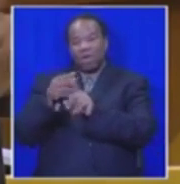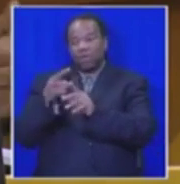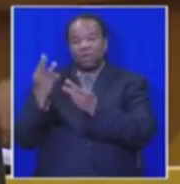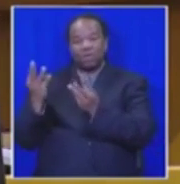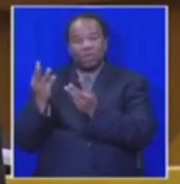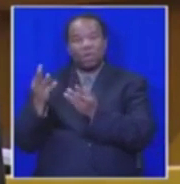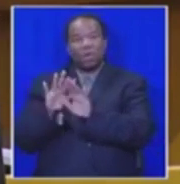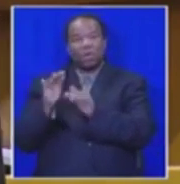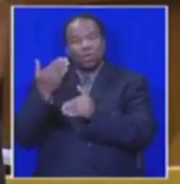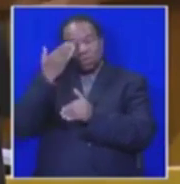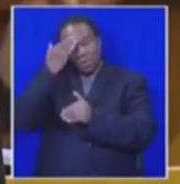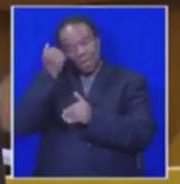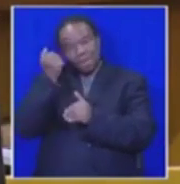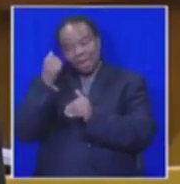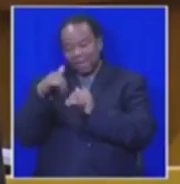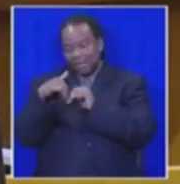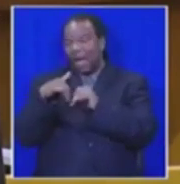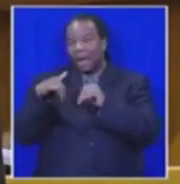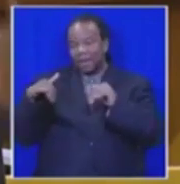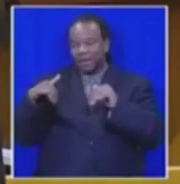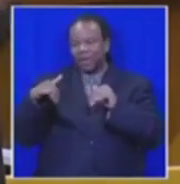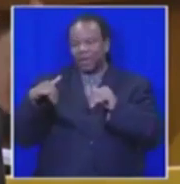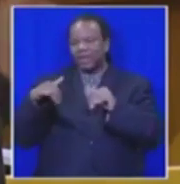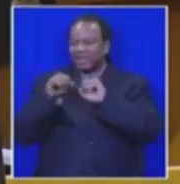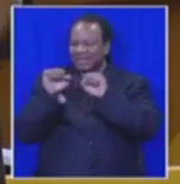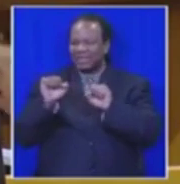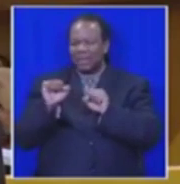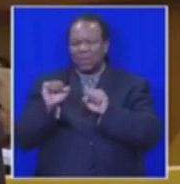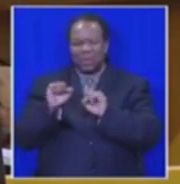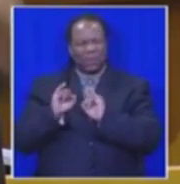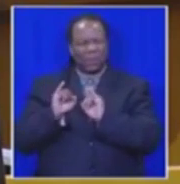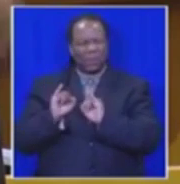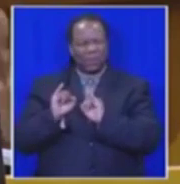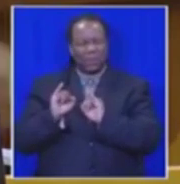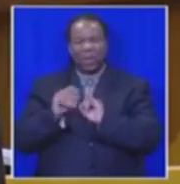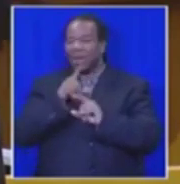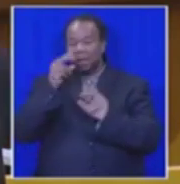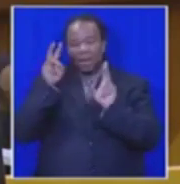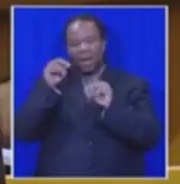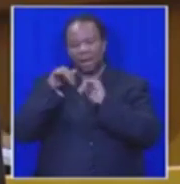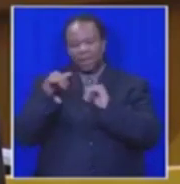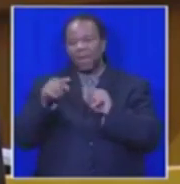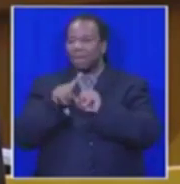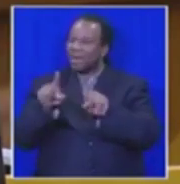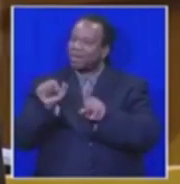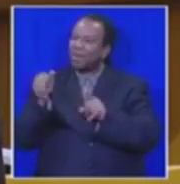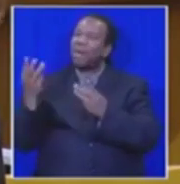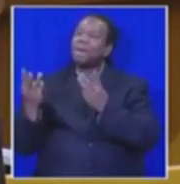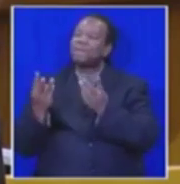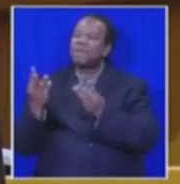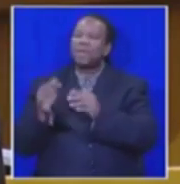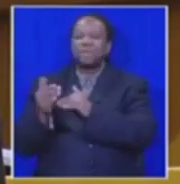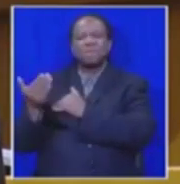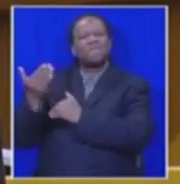called apartheid. Very violent. And people developed violence to fight it. And we have